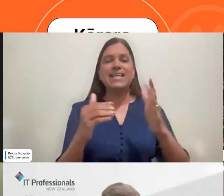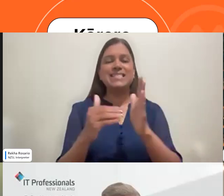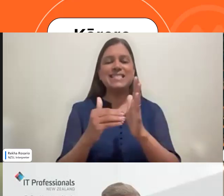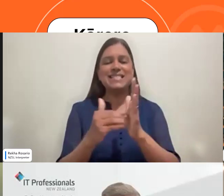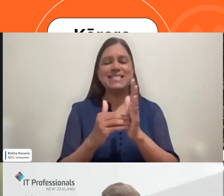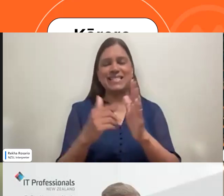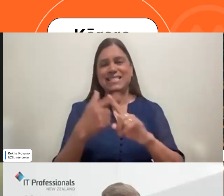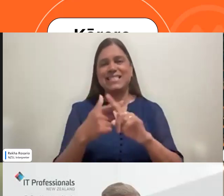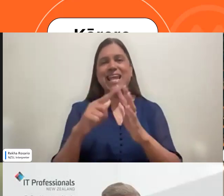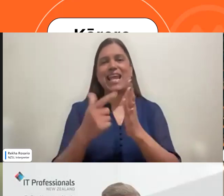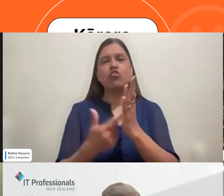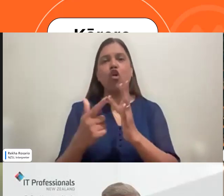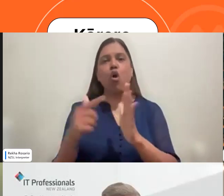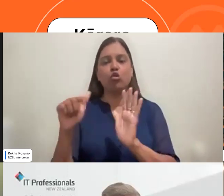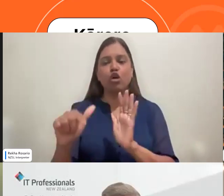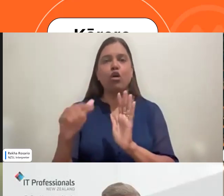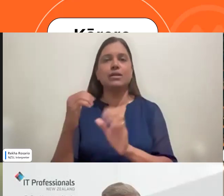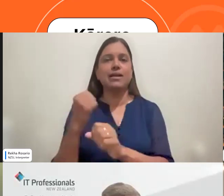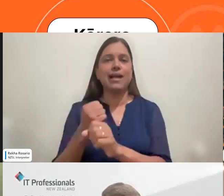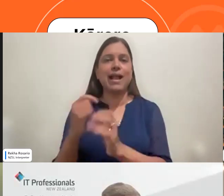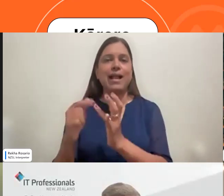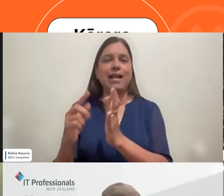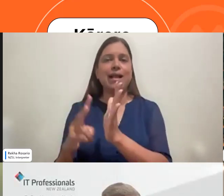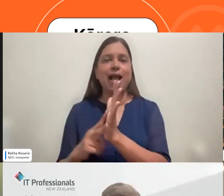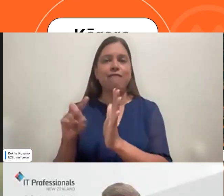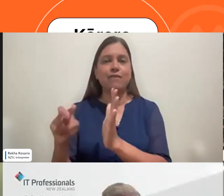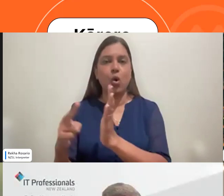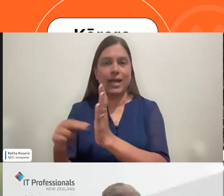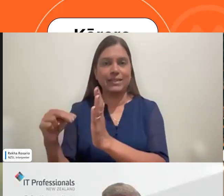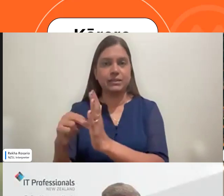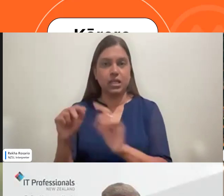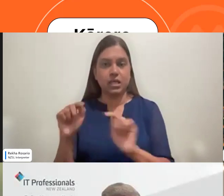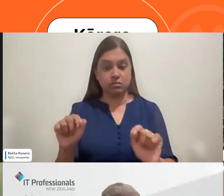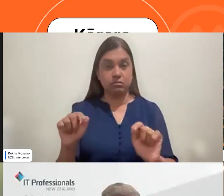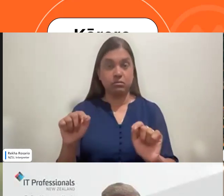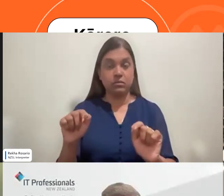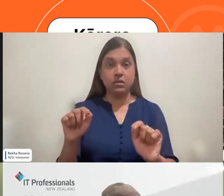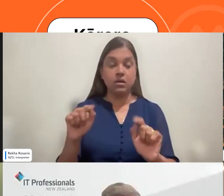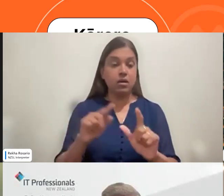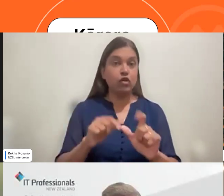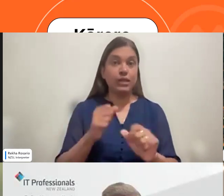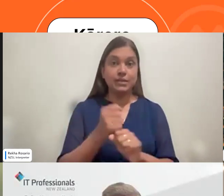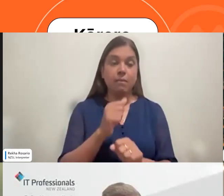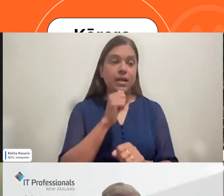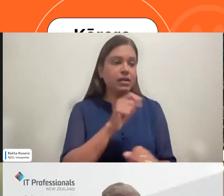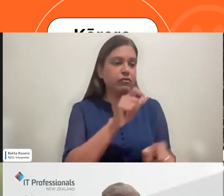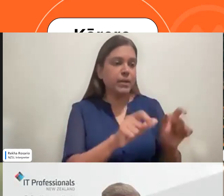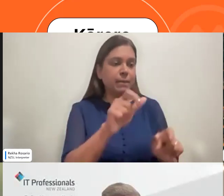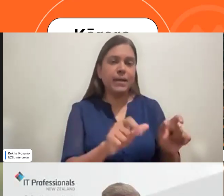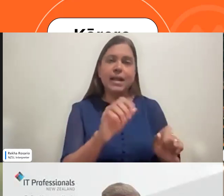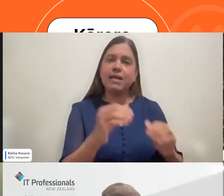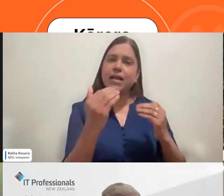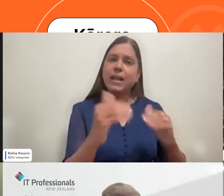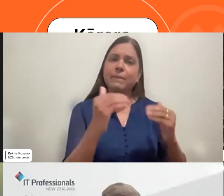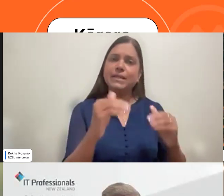zero.gov.nz, which focuses on providing people with limited mobile data the ability to